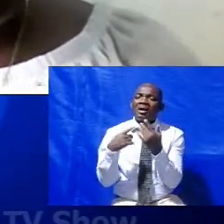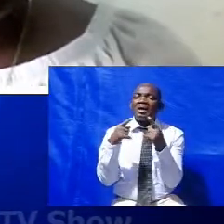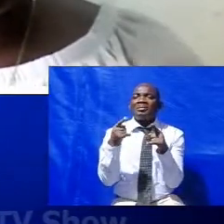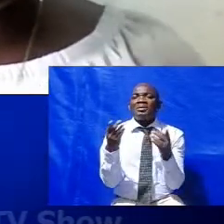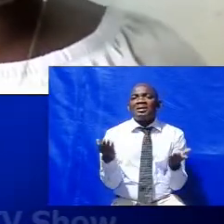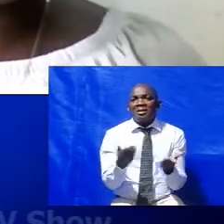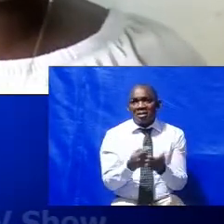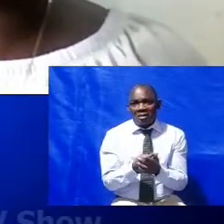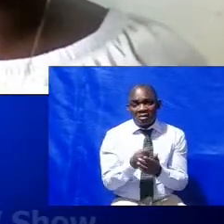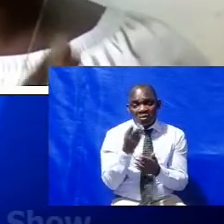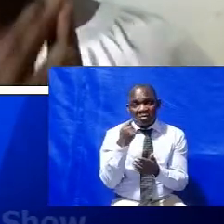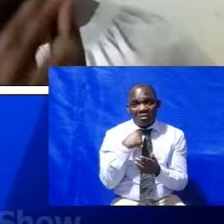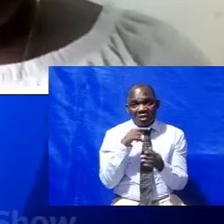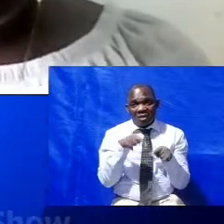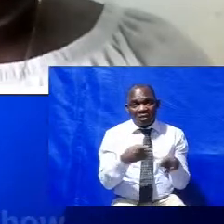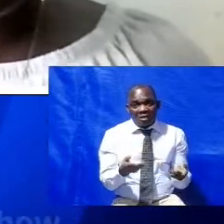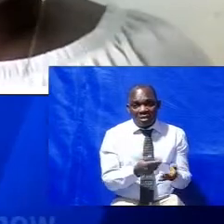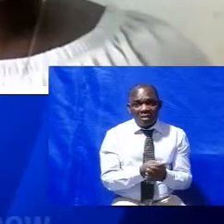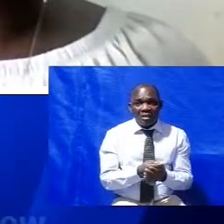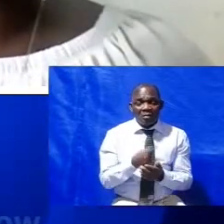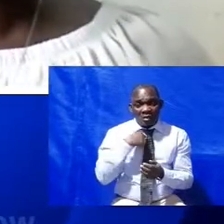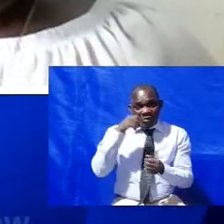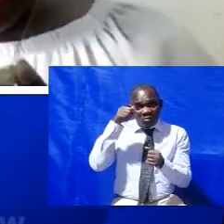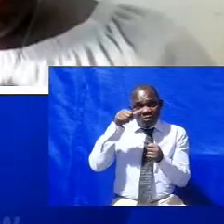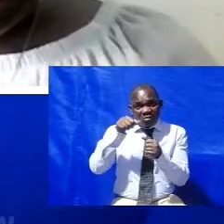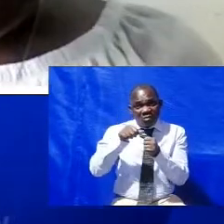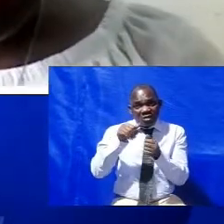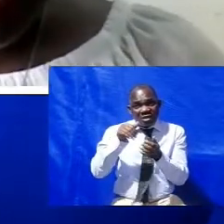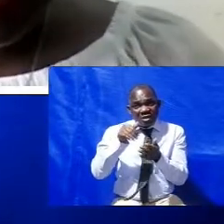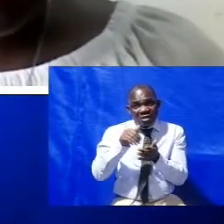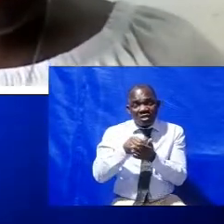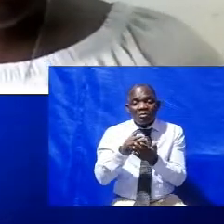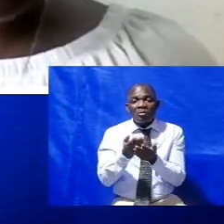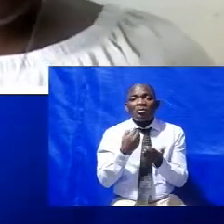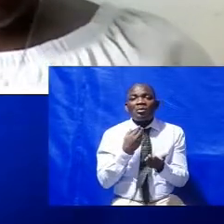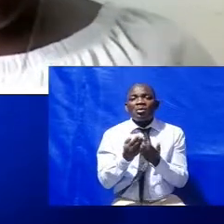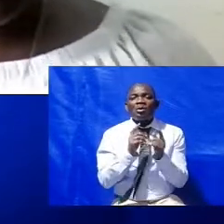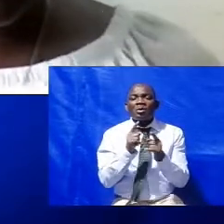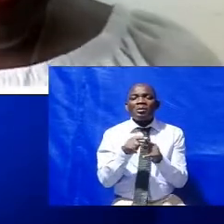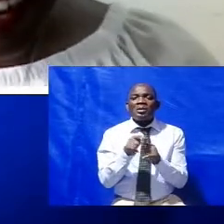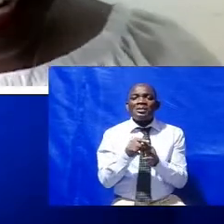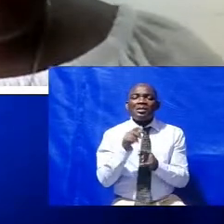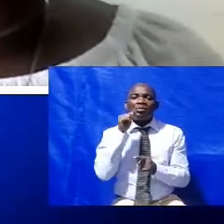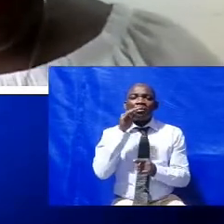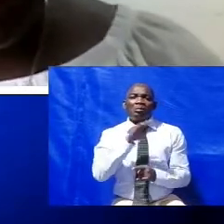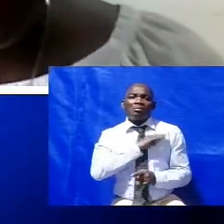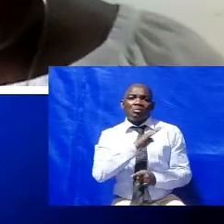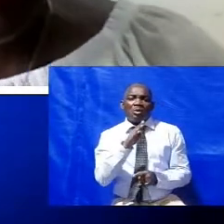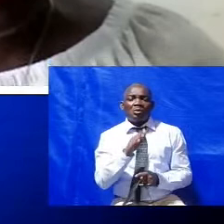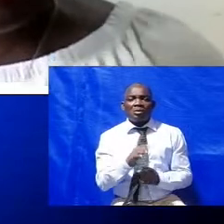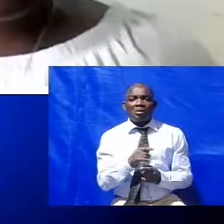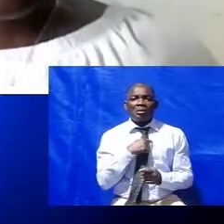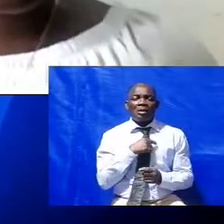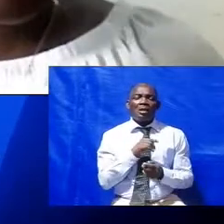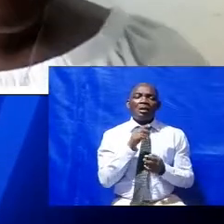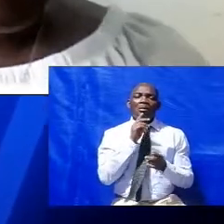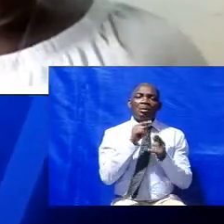is what has been happening. And that is why I'm here. And I remember telling her, I want us to talk like women.